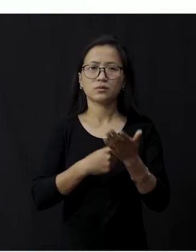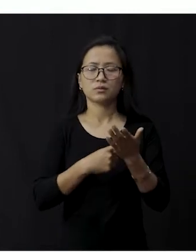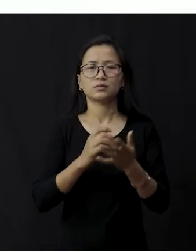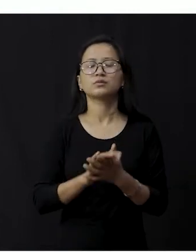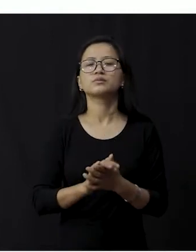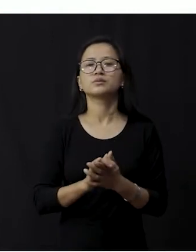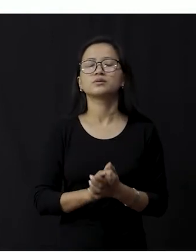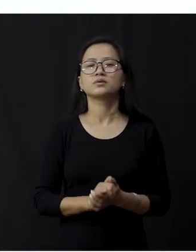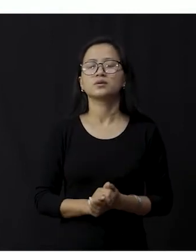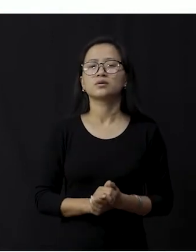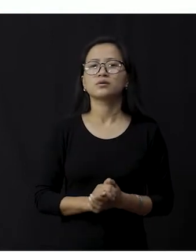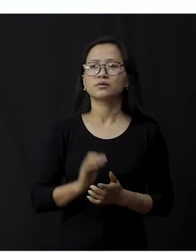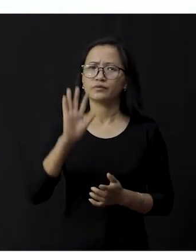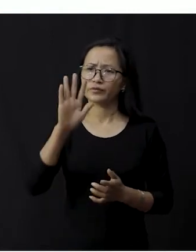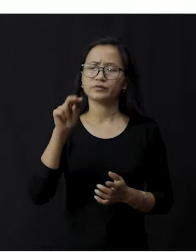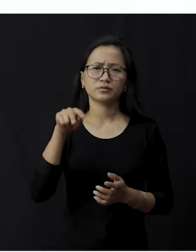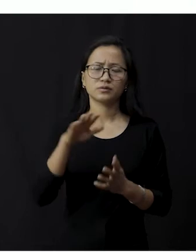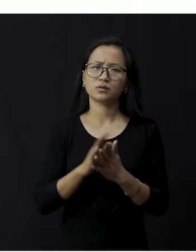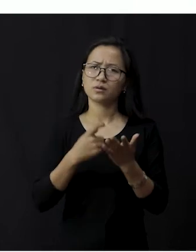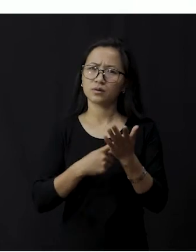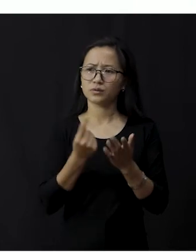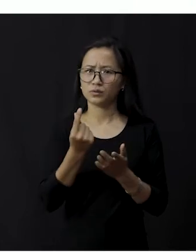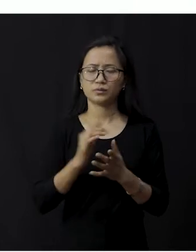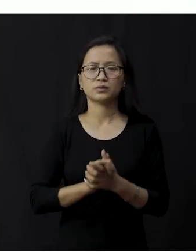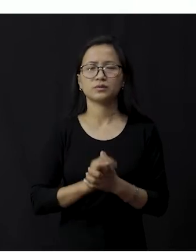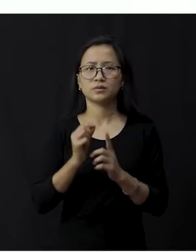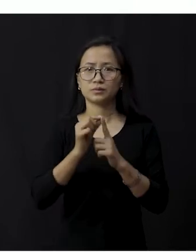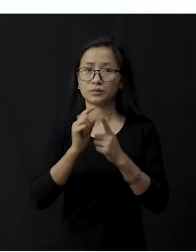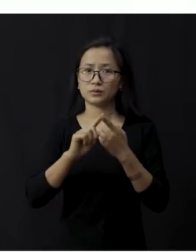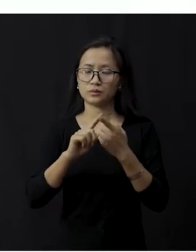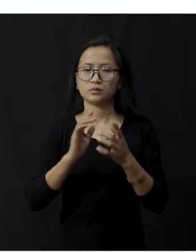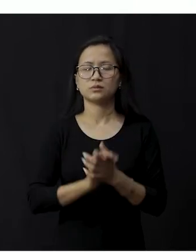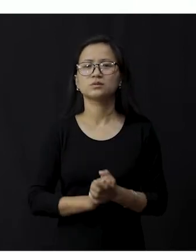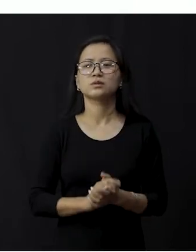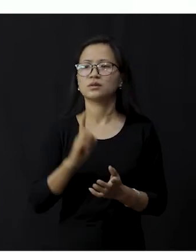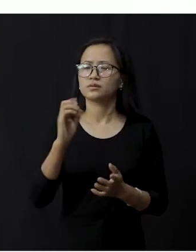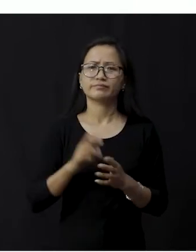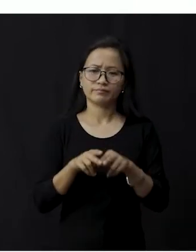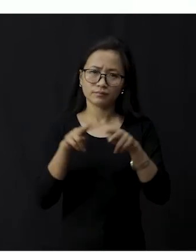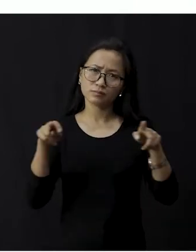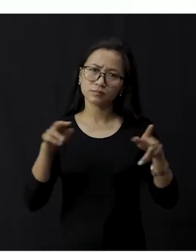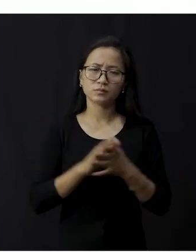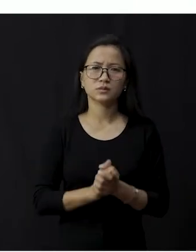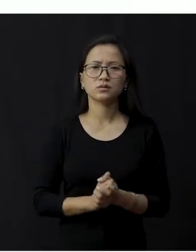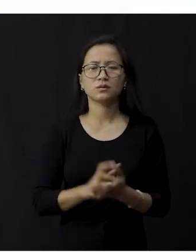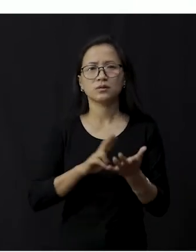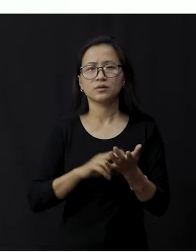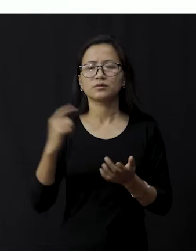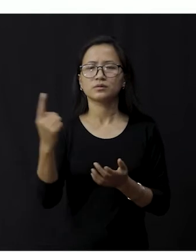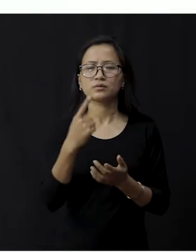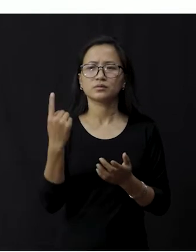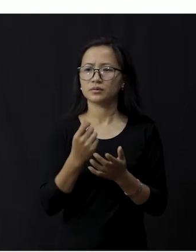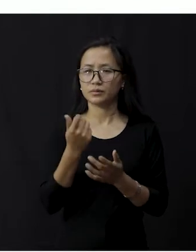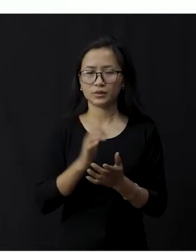we said 100 rupees, we said 500 rupees, we said 200 rupees, we said 10 rupees, you know. So, the national